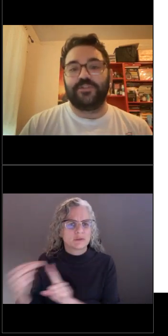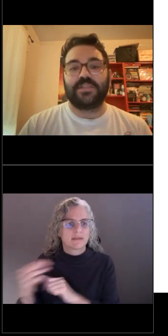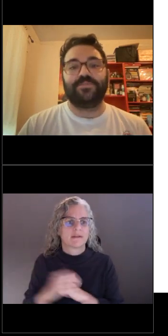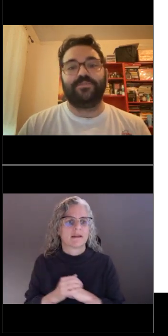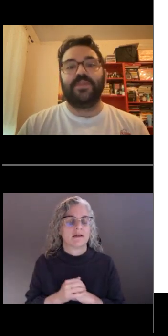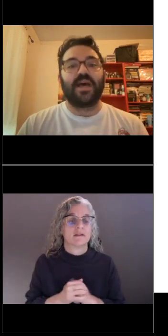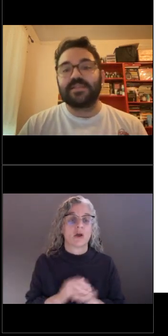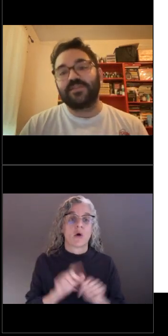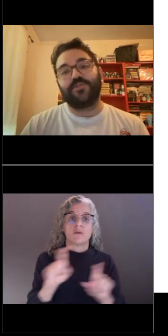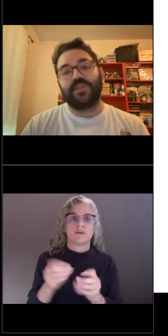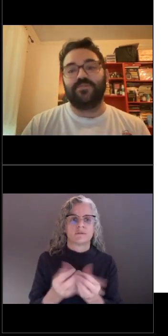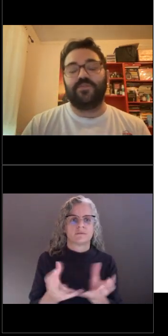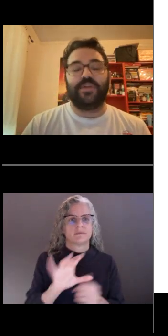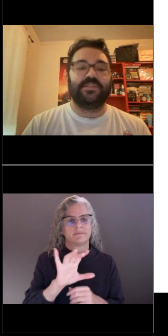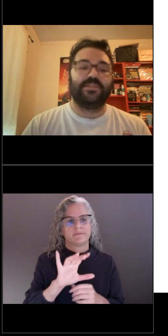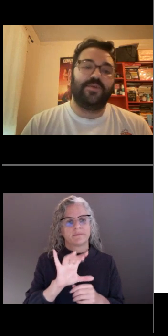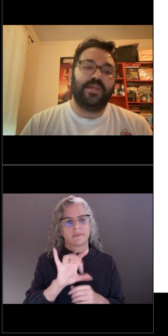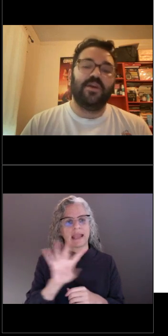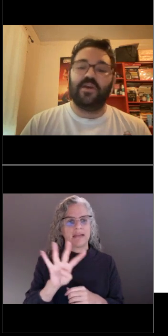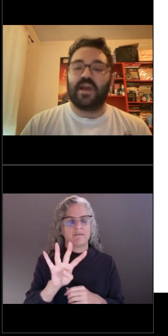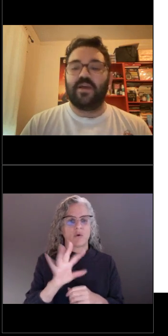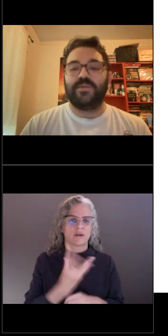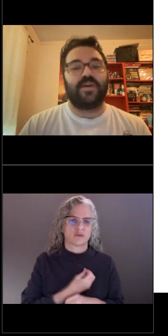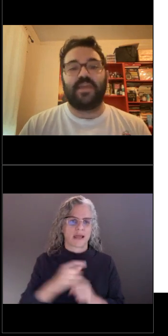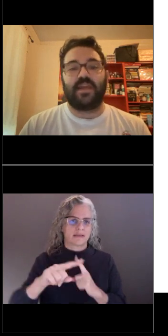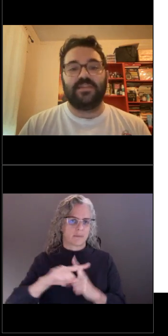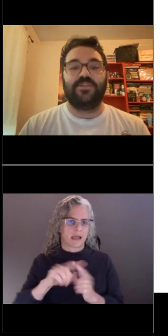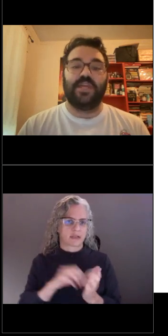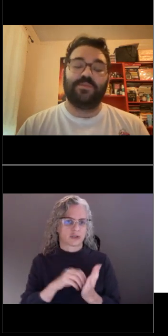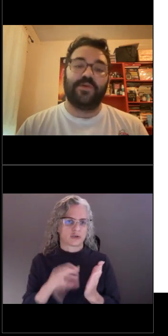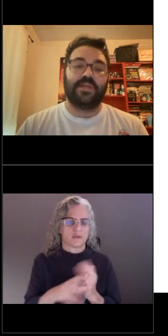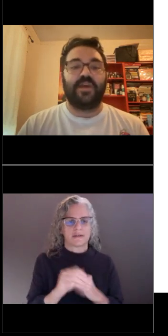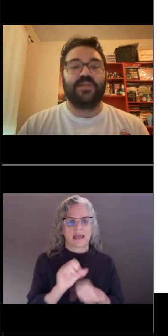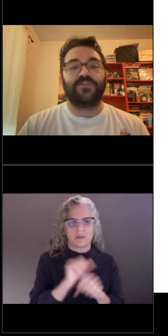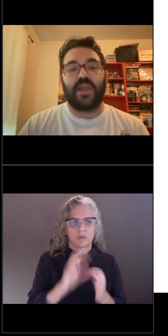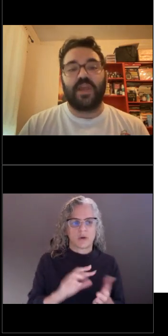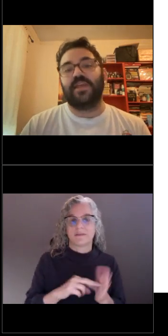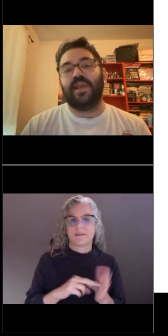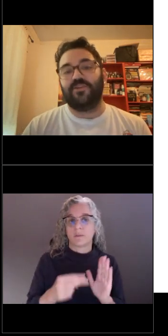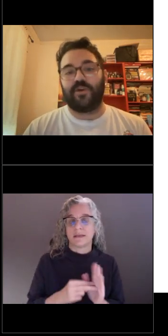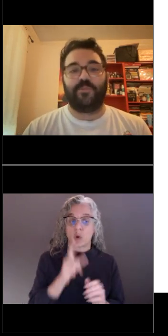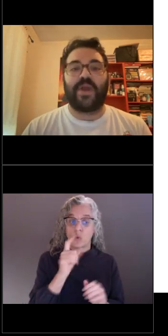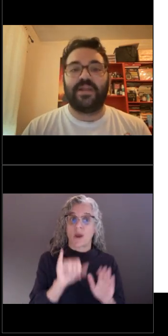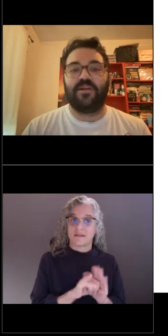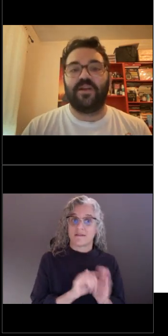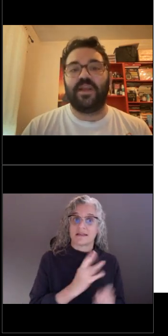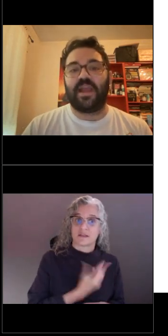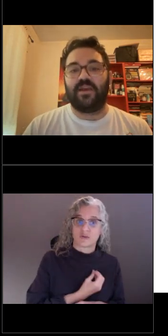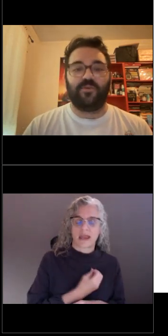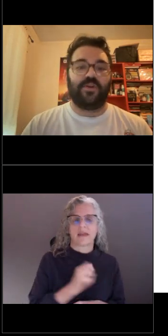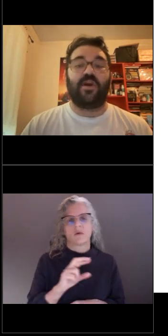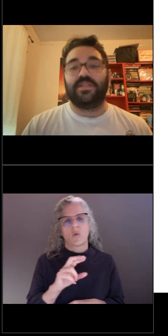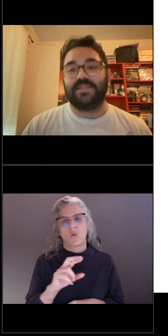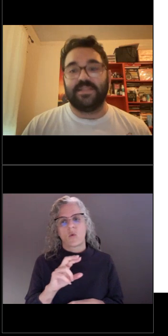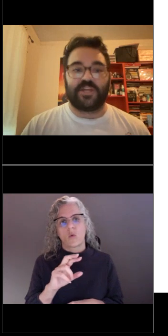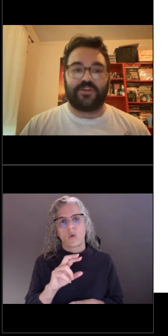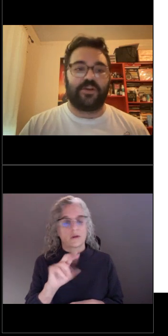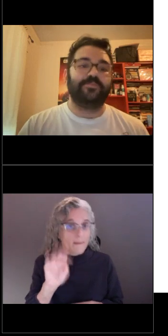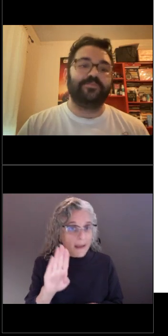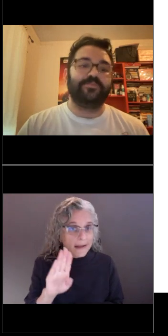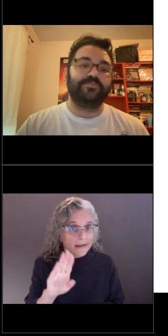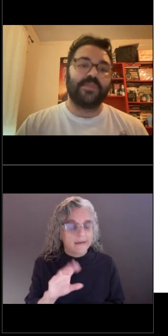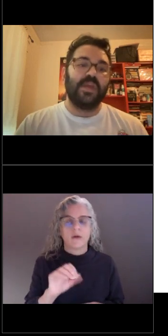84 trans plus students and employees. So we define that as including people identified as trans and or non-binary and or